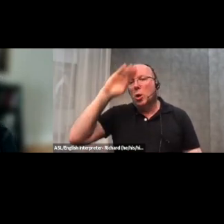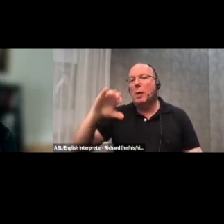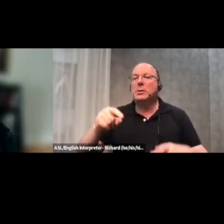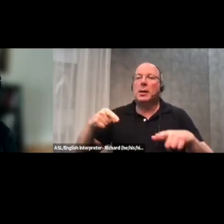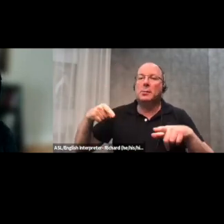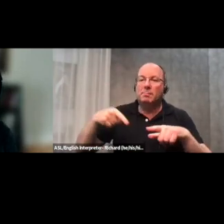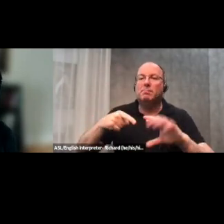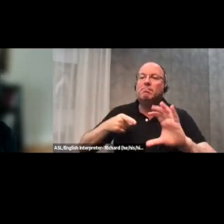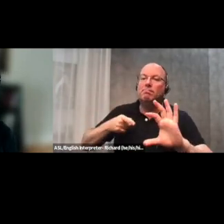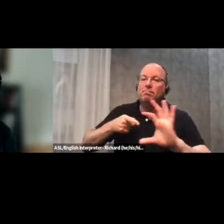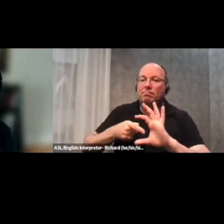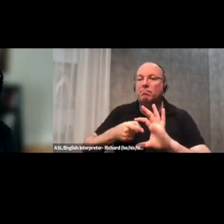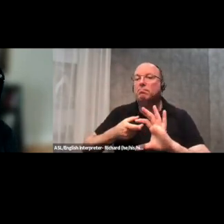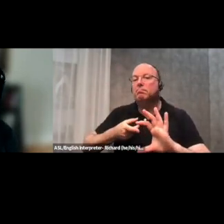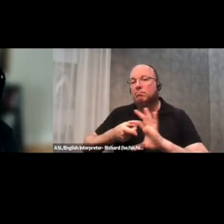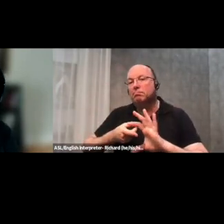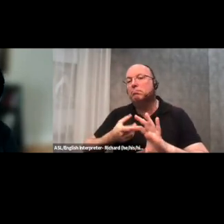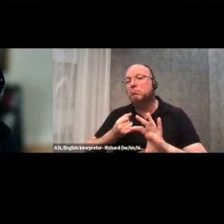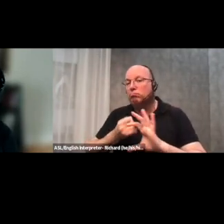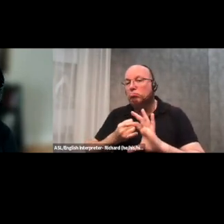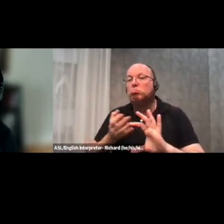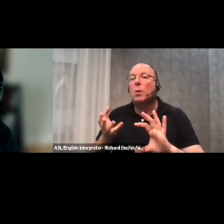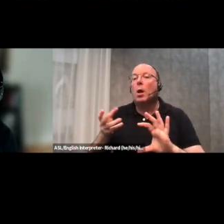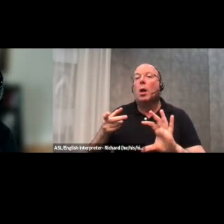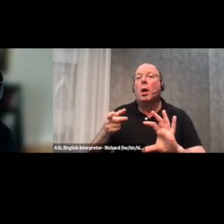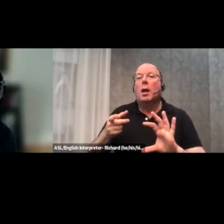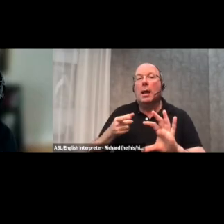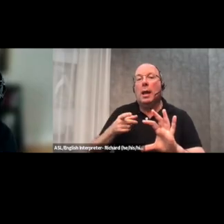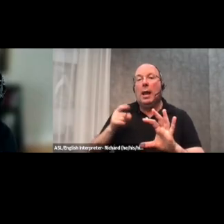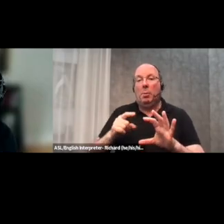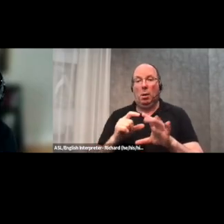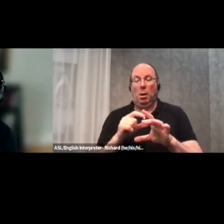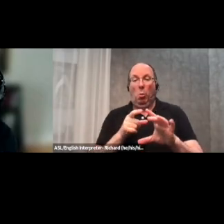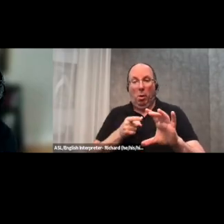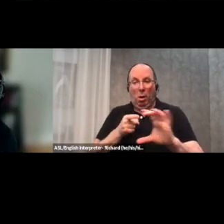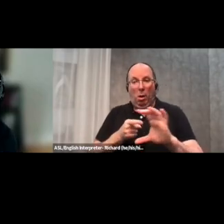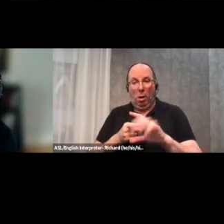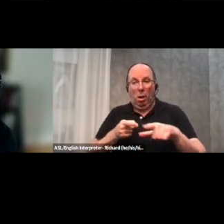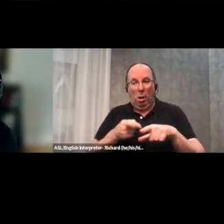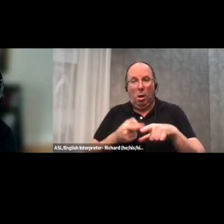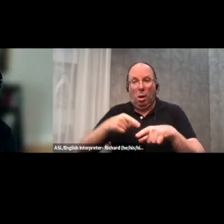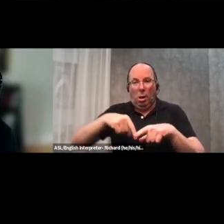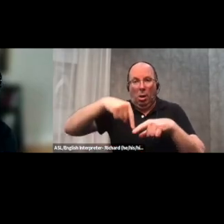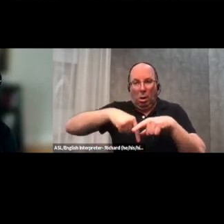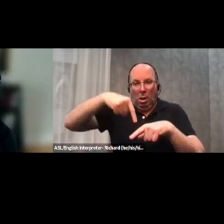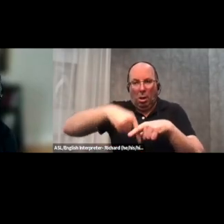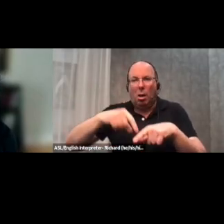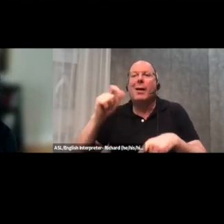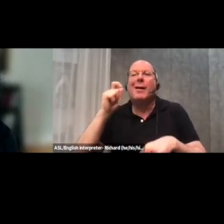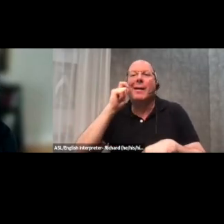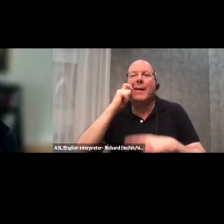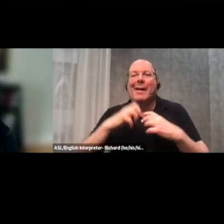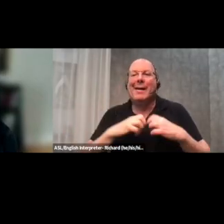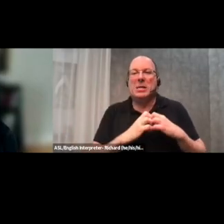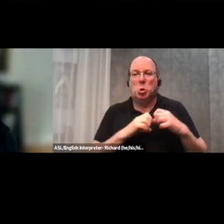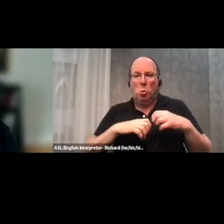sex, so vaginal or anal sex, it creates little micro tears in our tissue because of the friction. And those micro